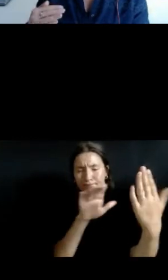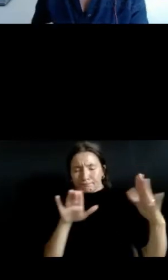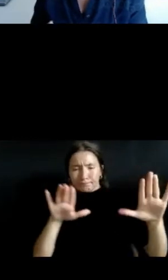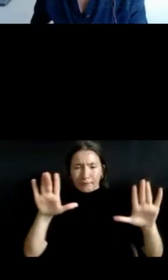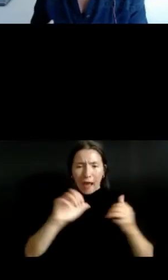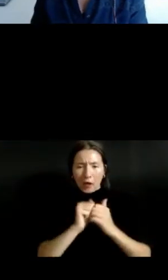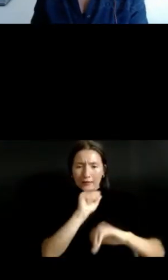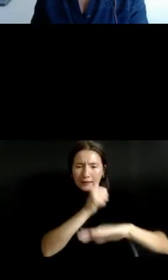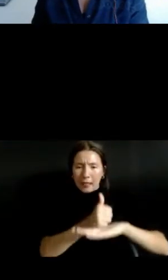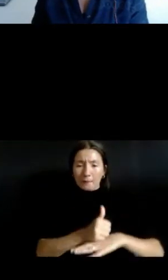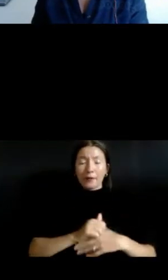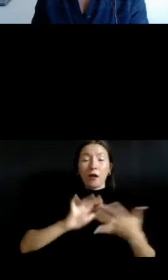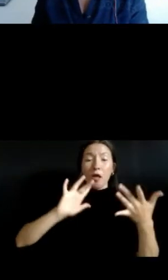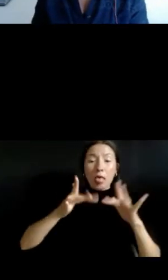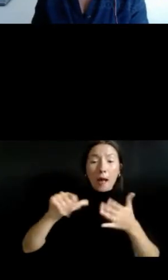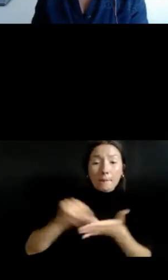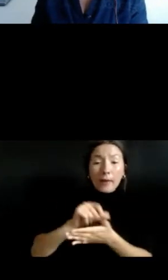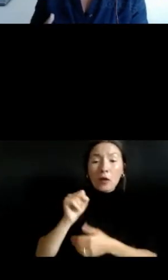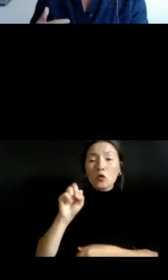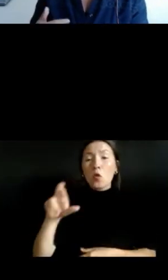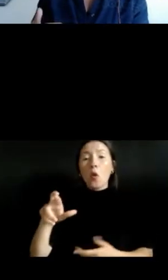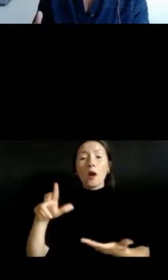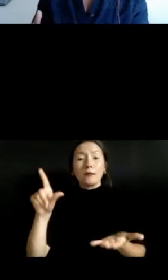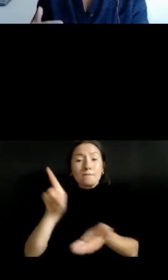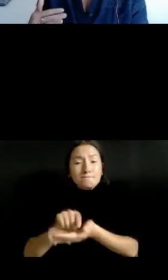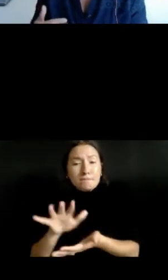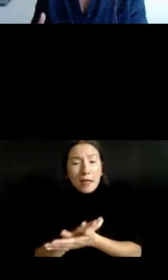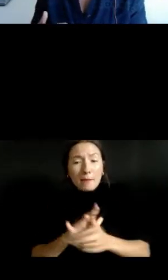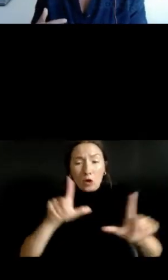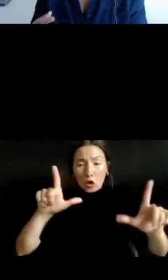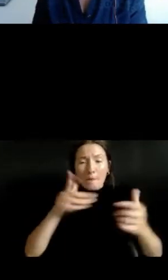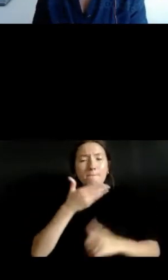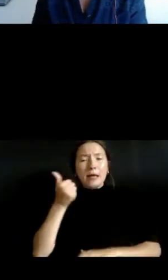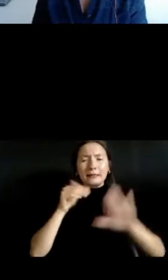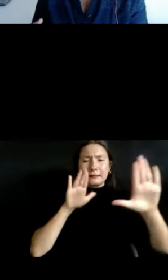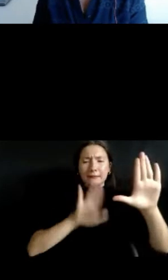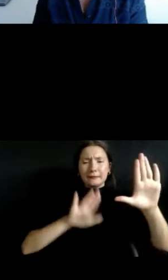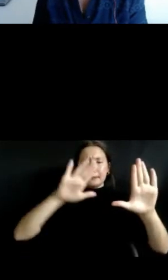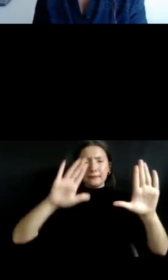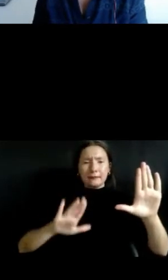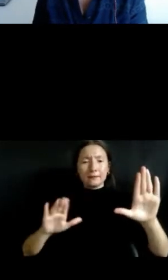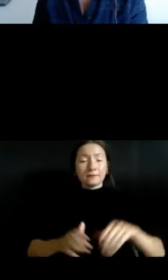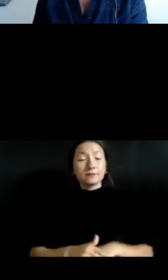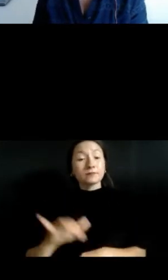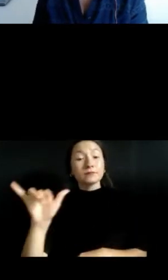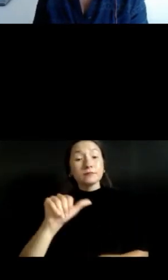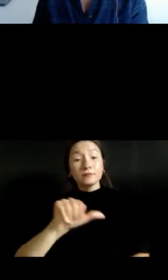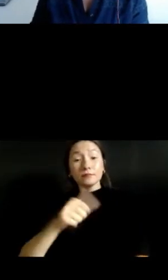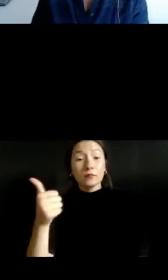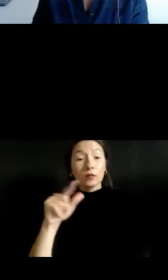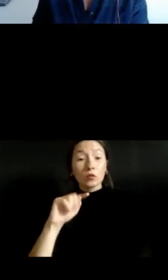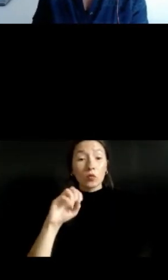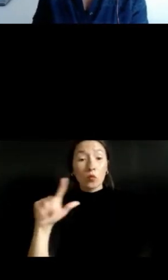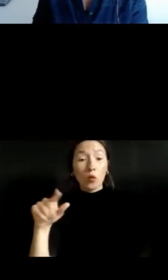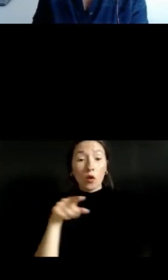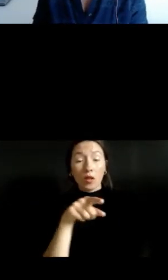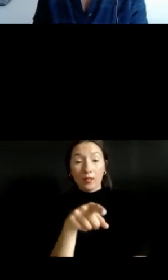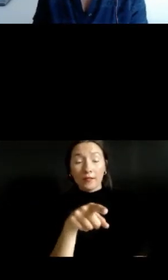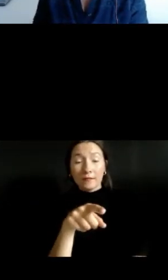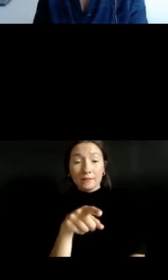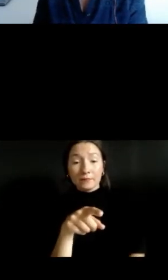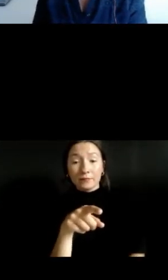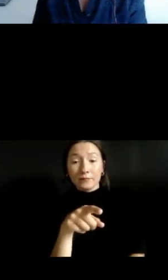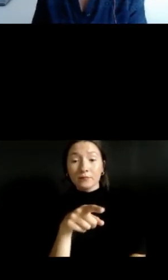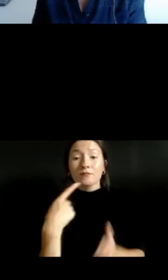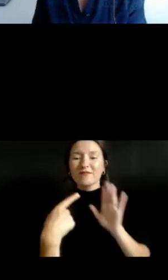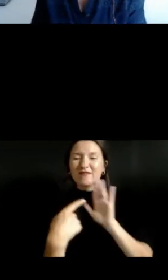functionalities, such as automatic accessible alternative activities. And this example shows an accessible multiple choice